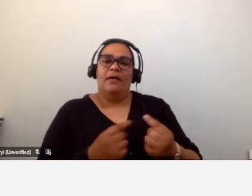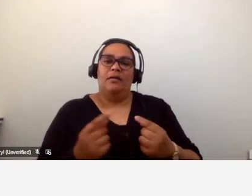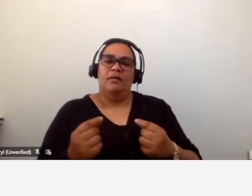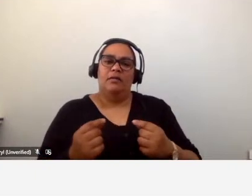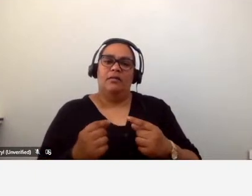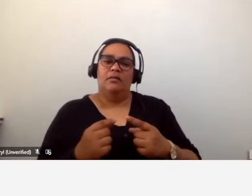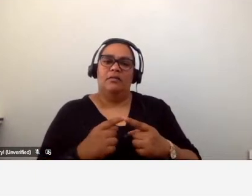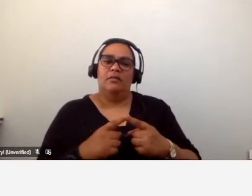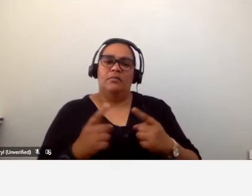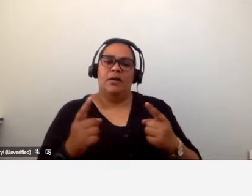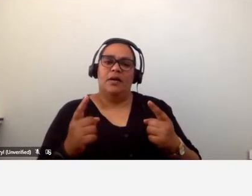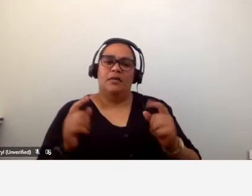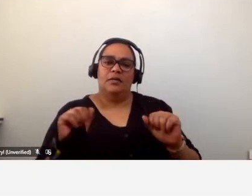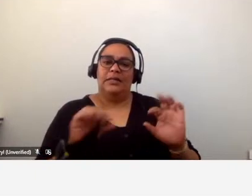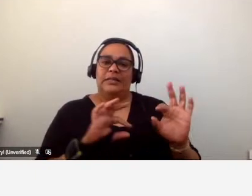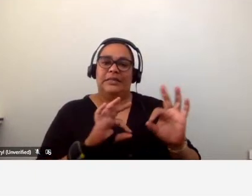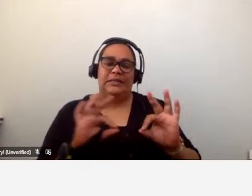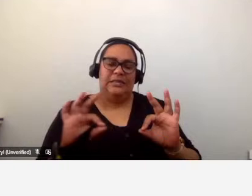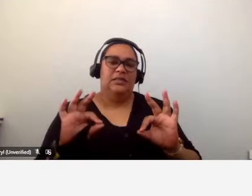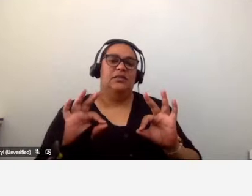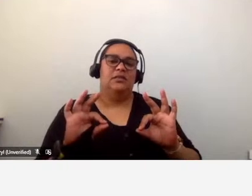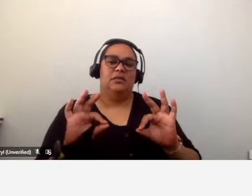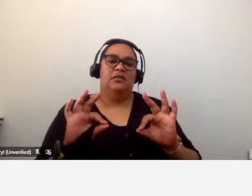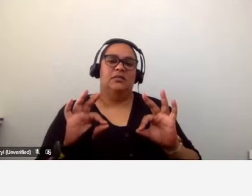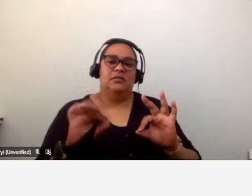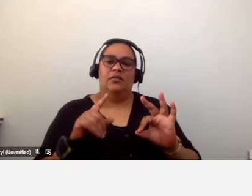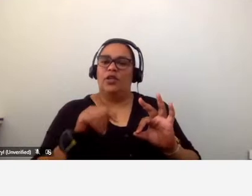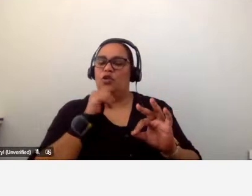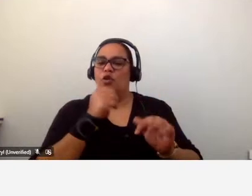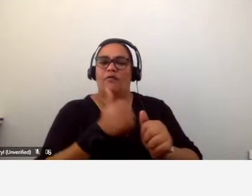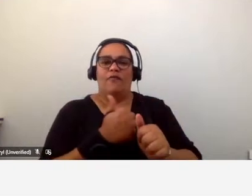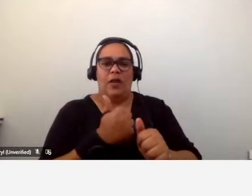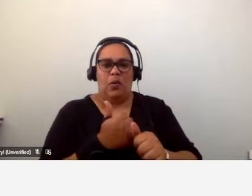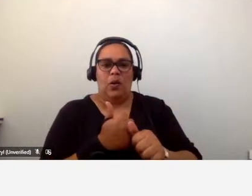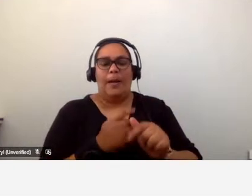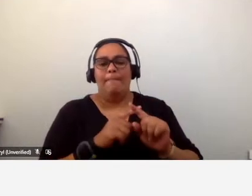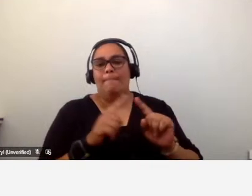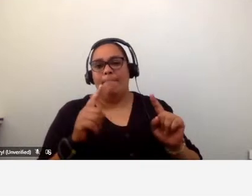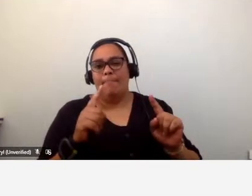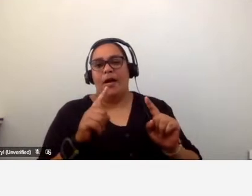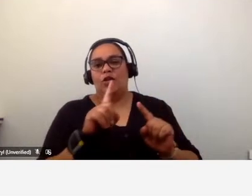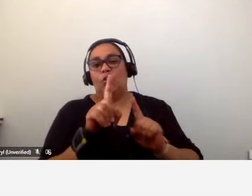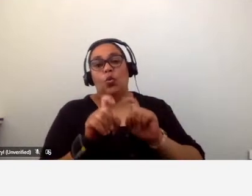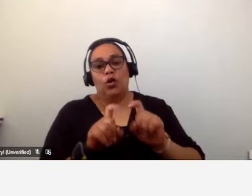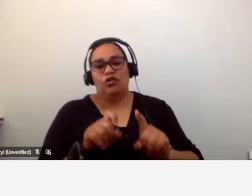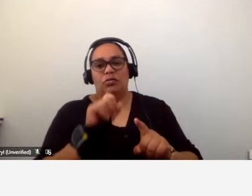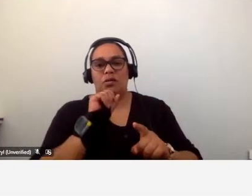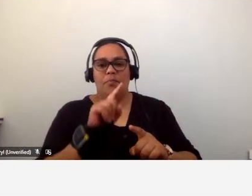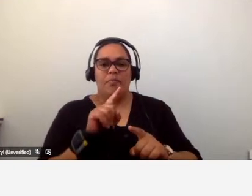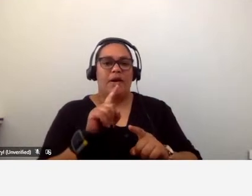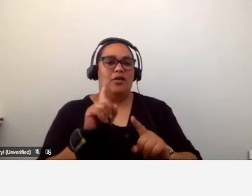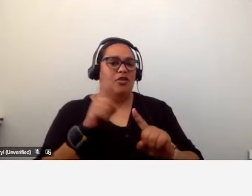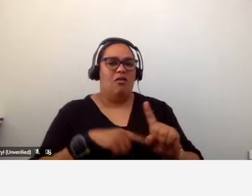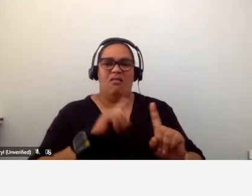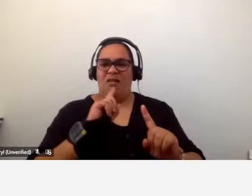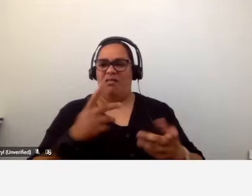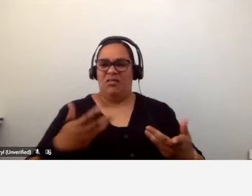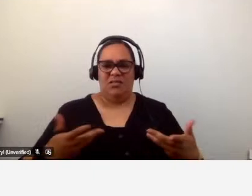Yeah, those are the not follow up, but are questions which could not be answered.